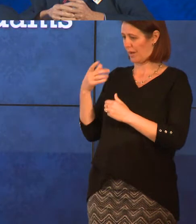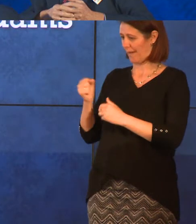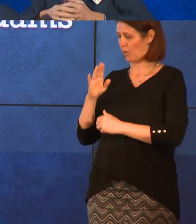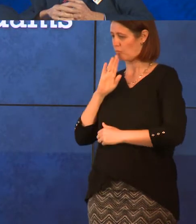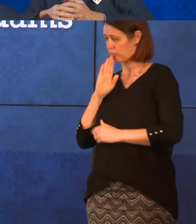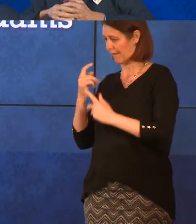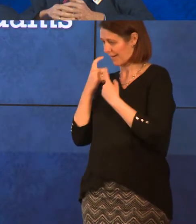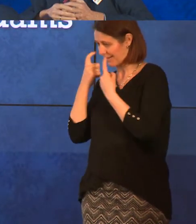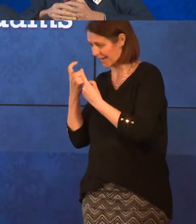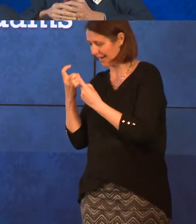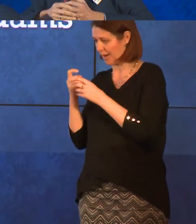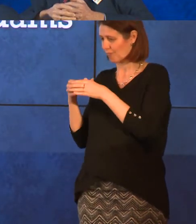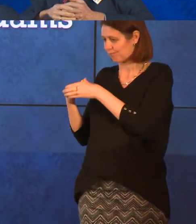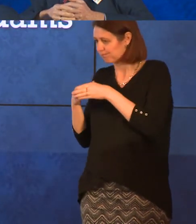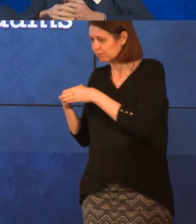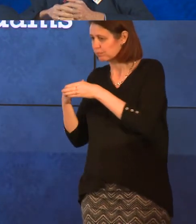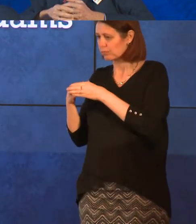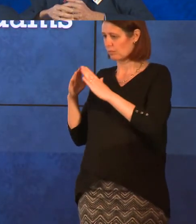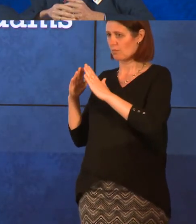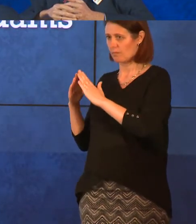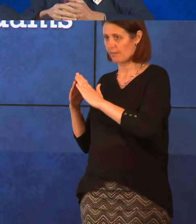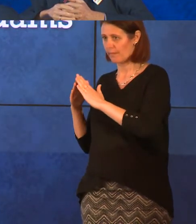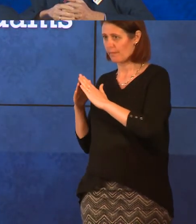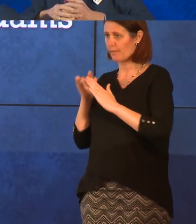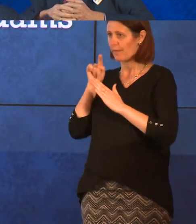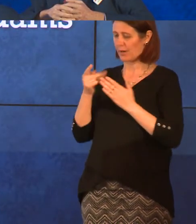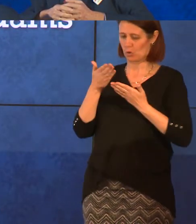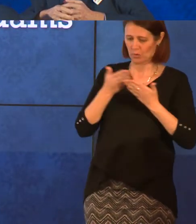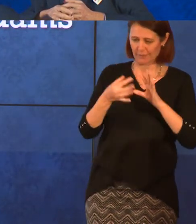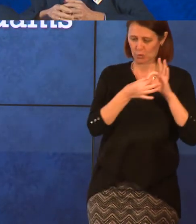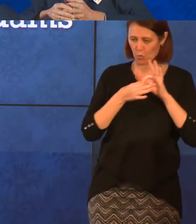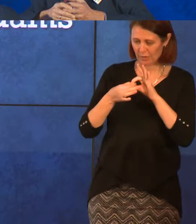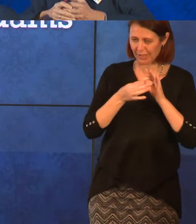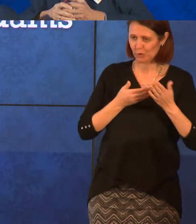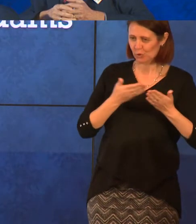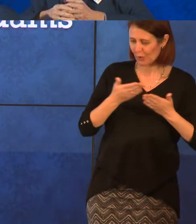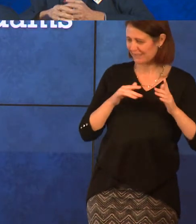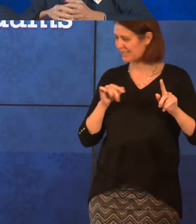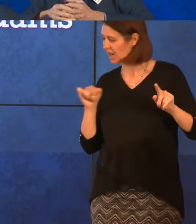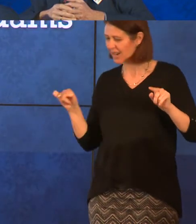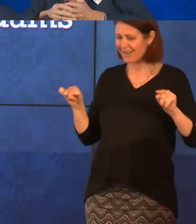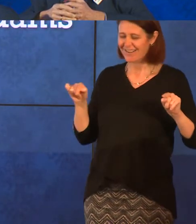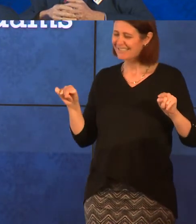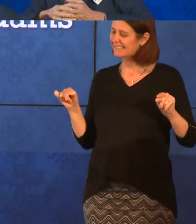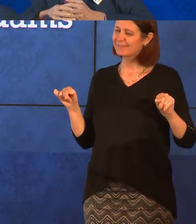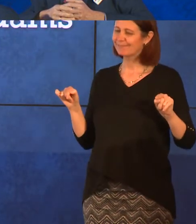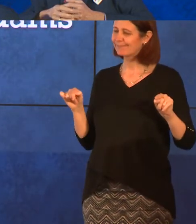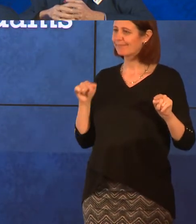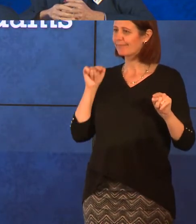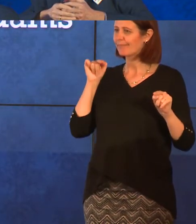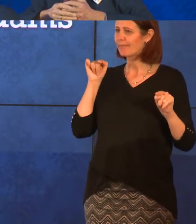private care congregate services and service coordination services, which